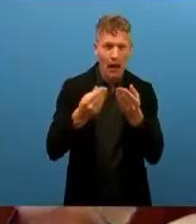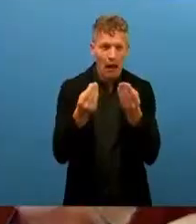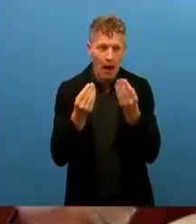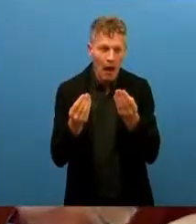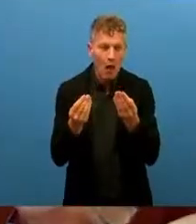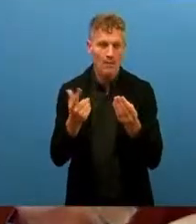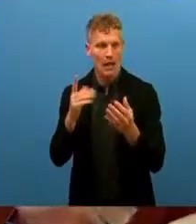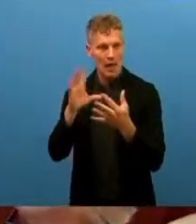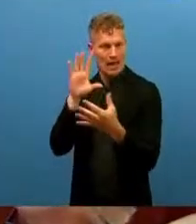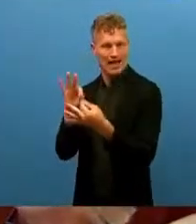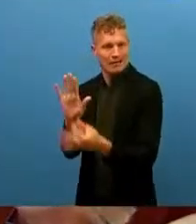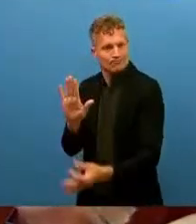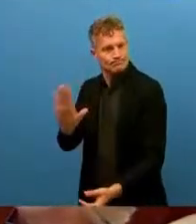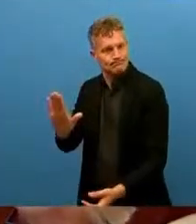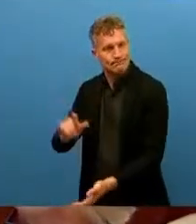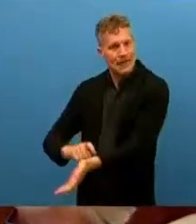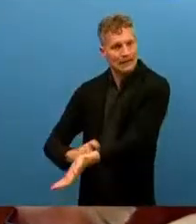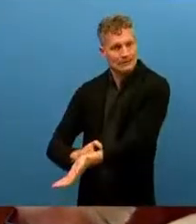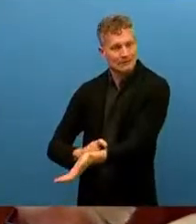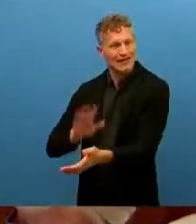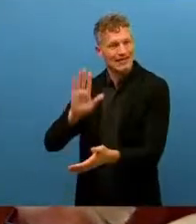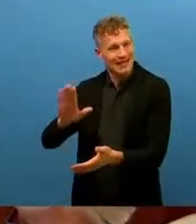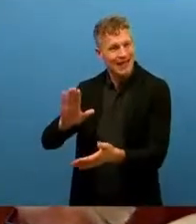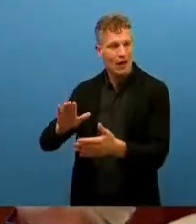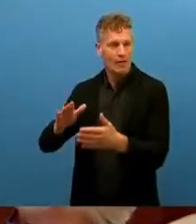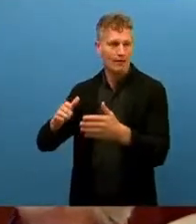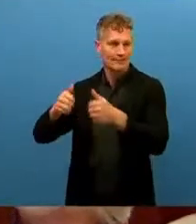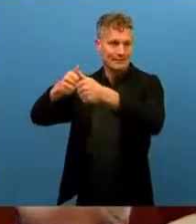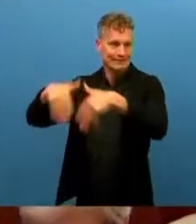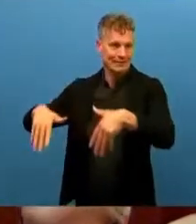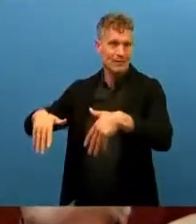and guided by the principles of the EMRIP.